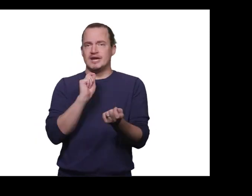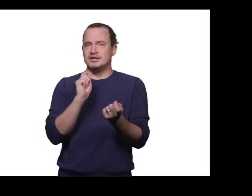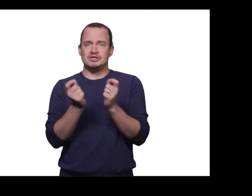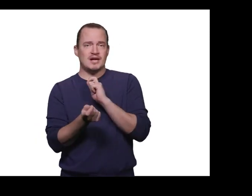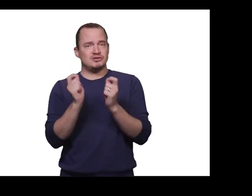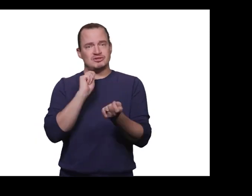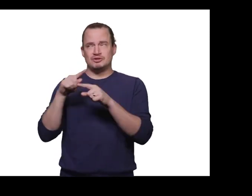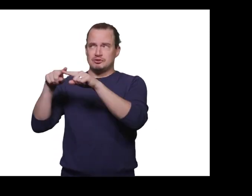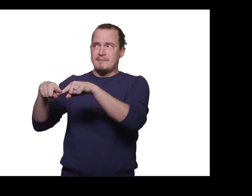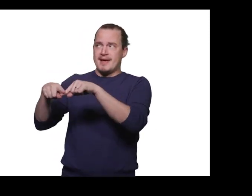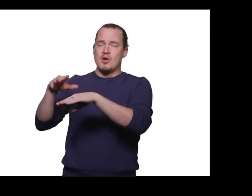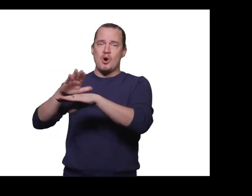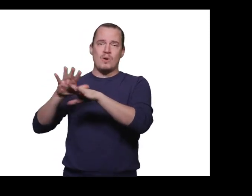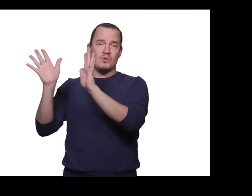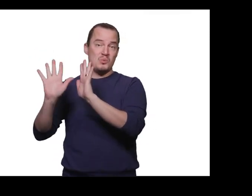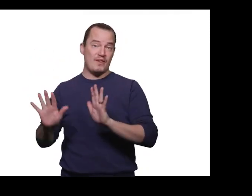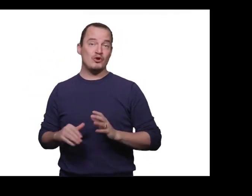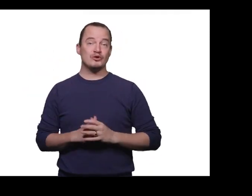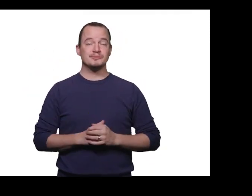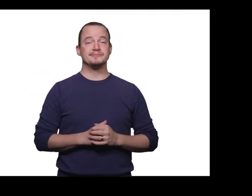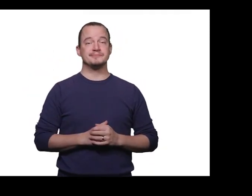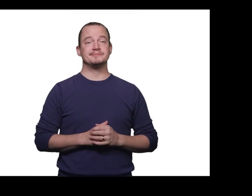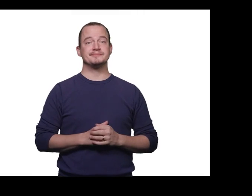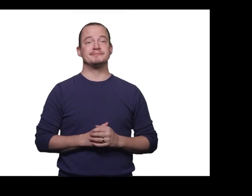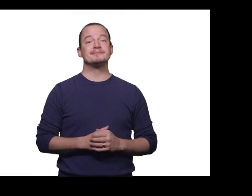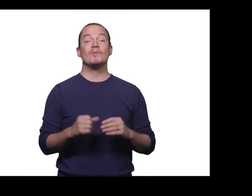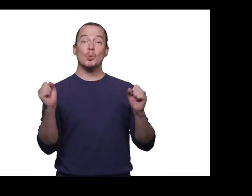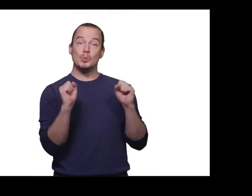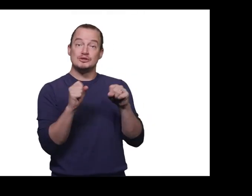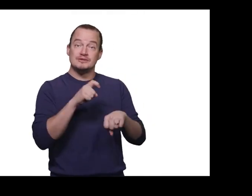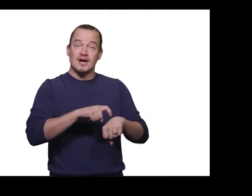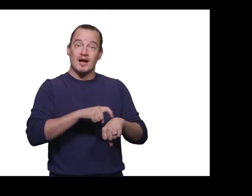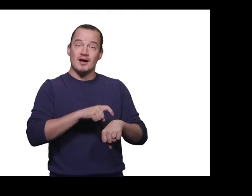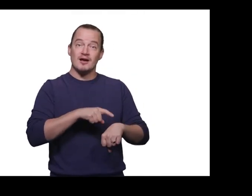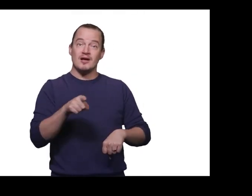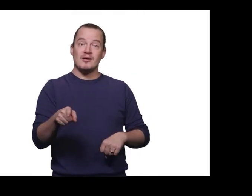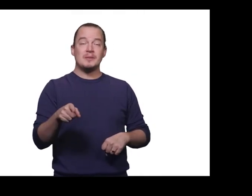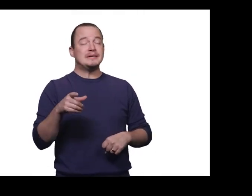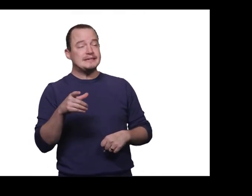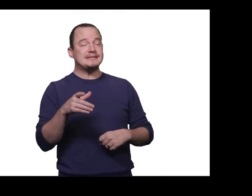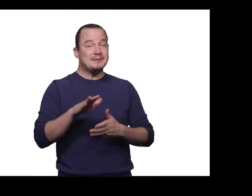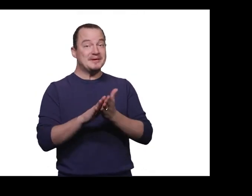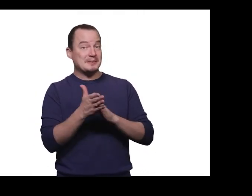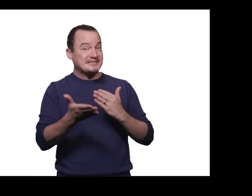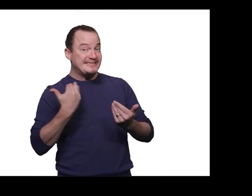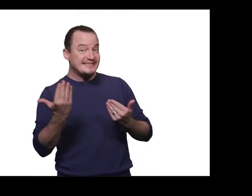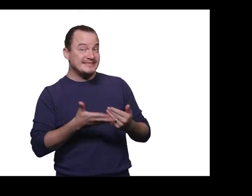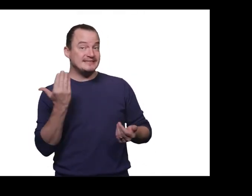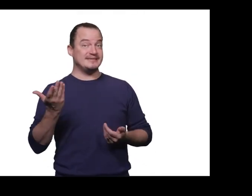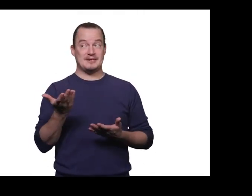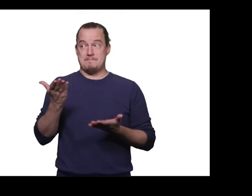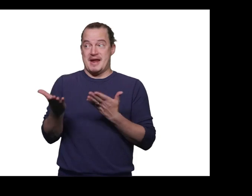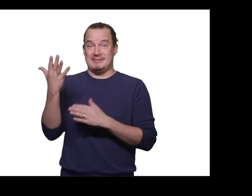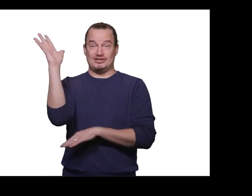the seasons and follow the tree. In the winter, it becomes pretty easy, and maybe the tree